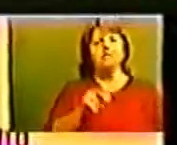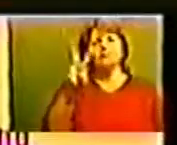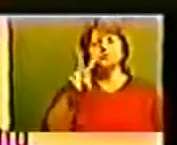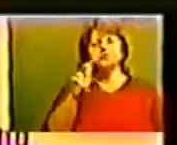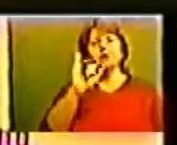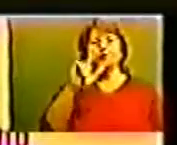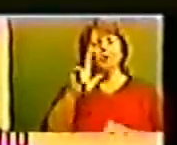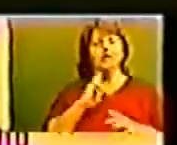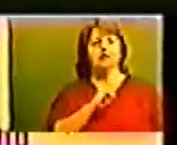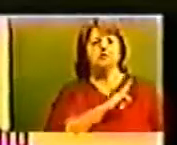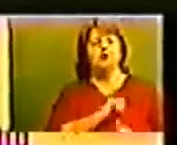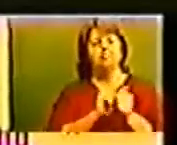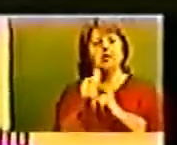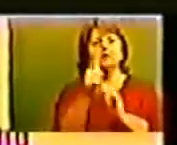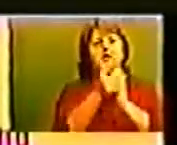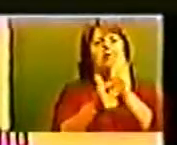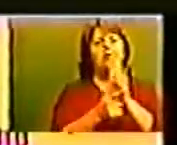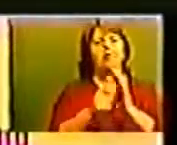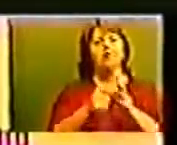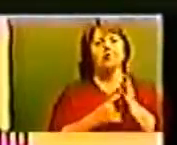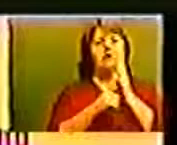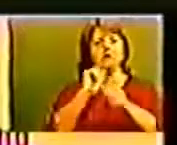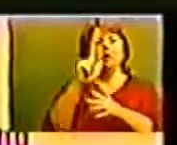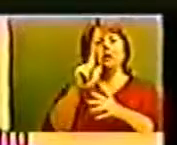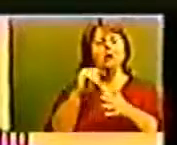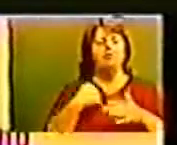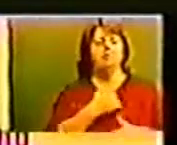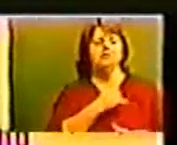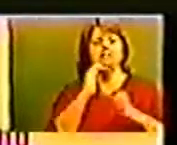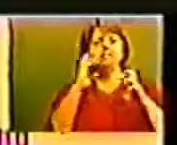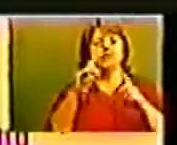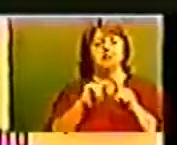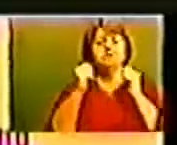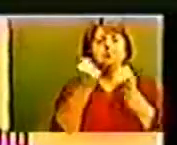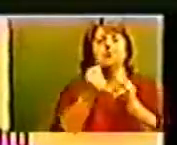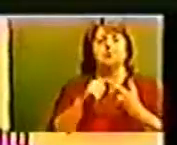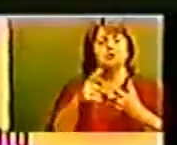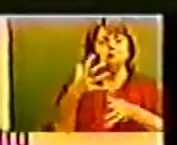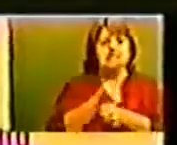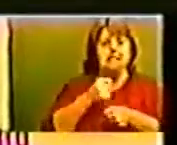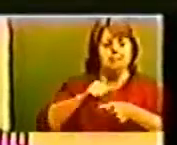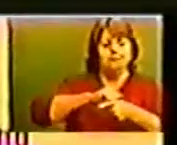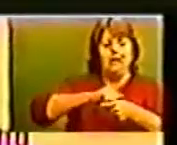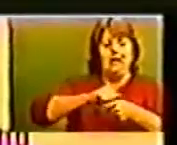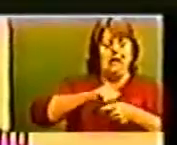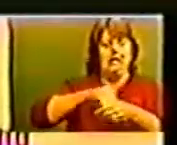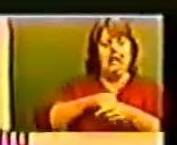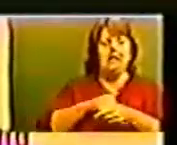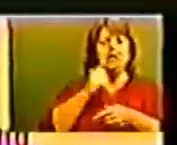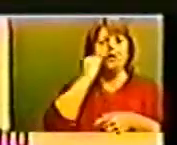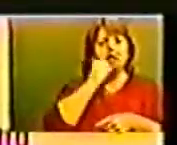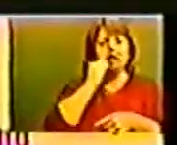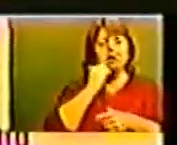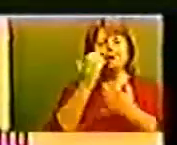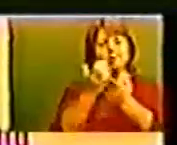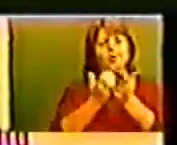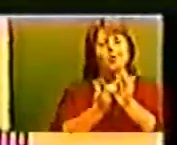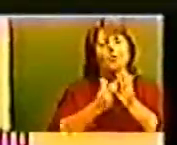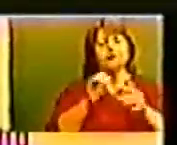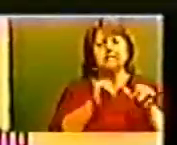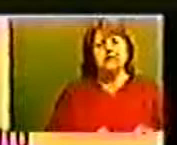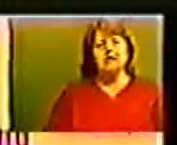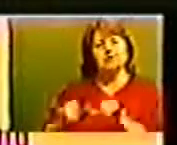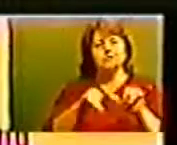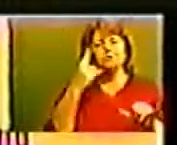Illinois legislators passed a law requiring all members of educational teams to receive training in common core standards for